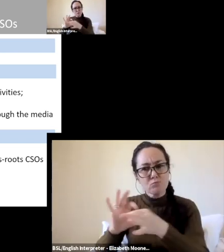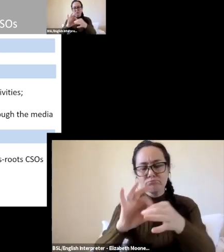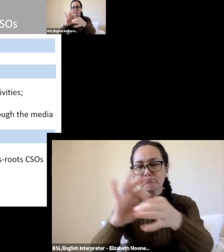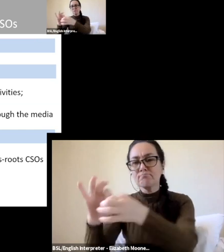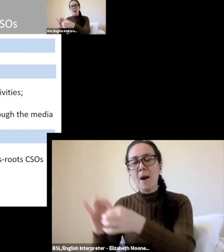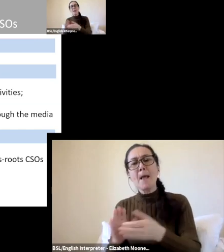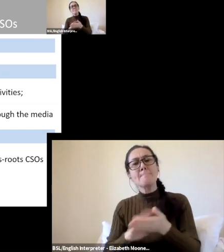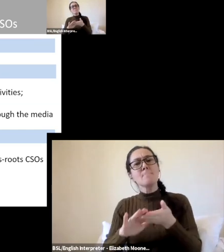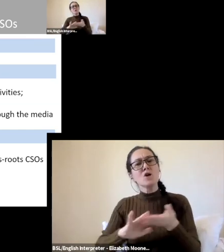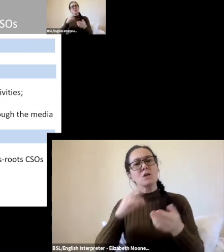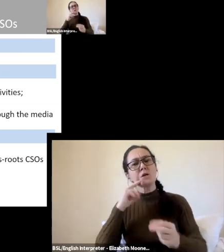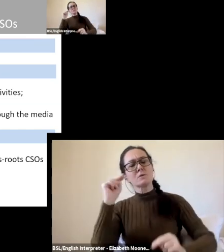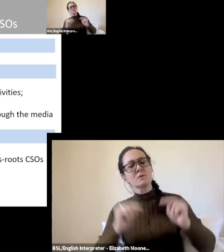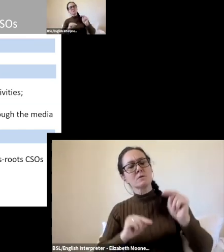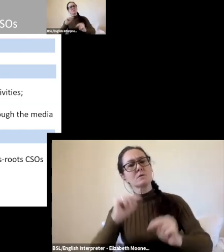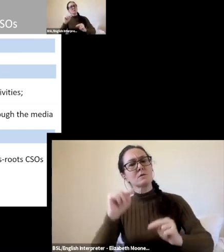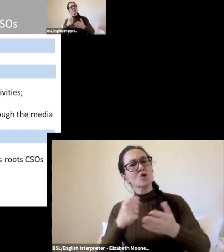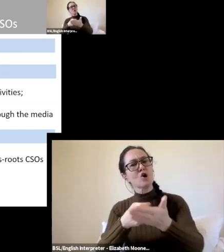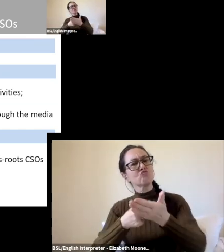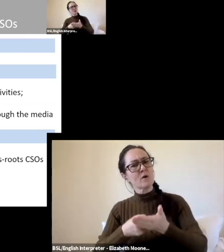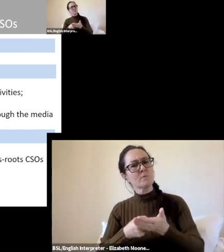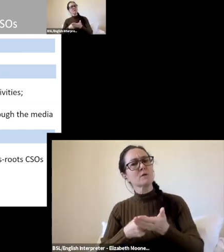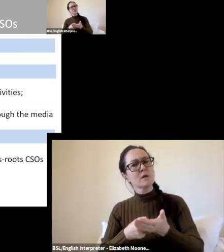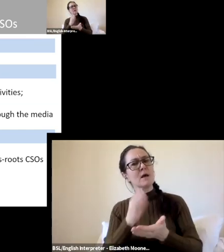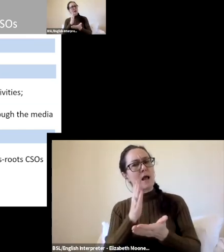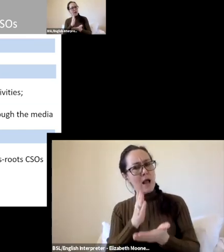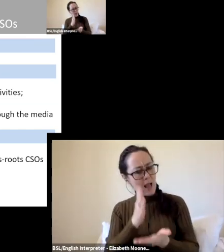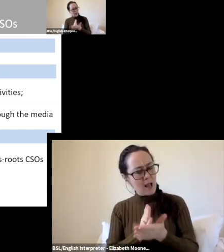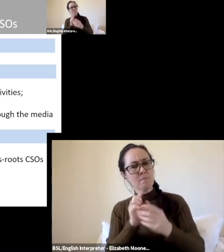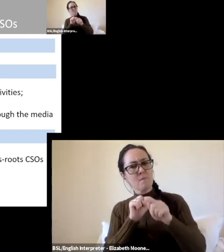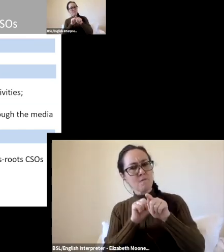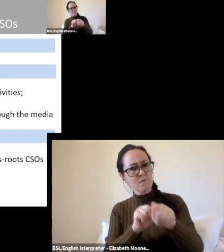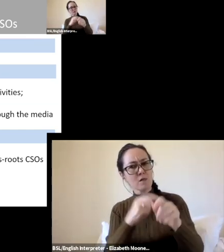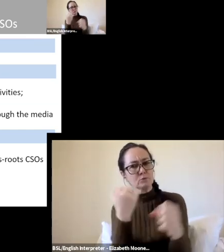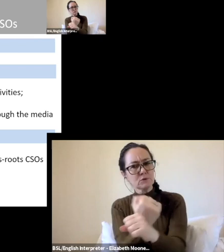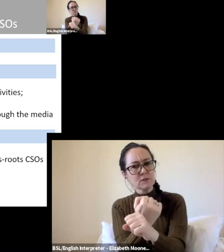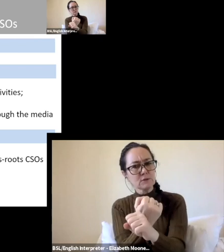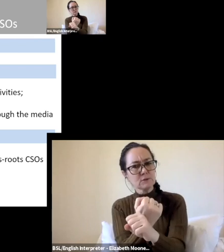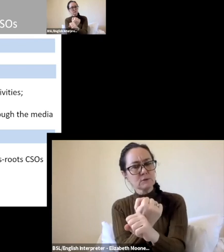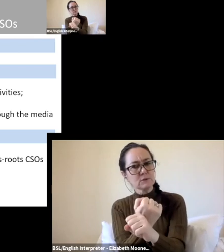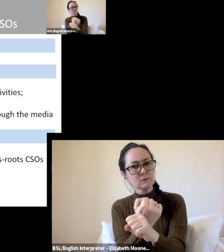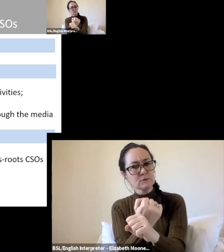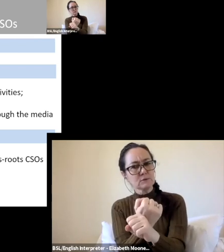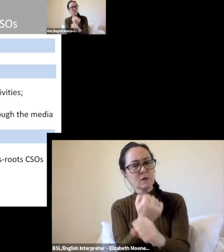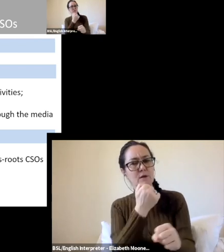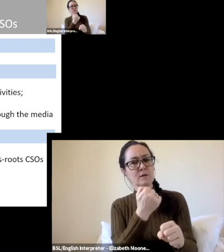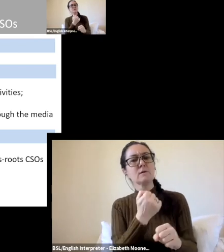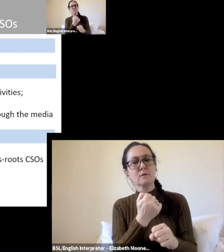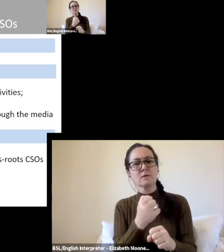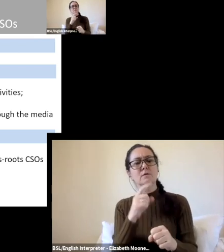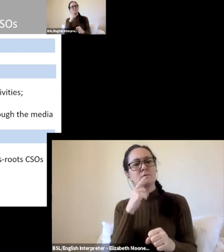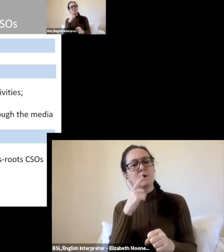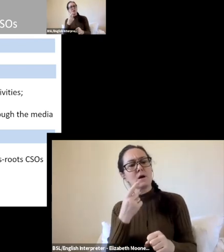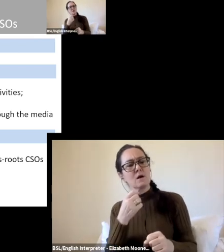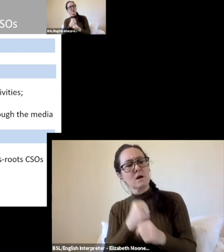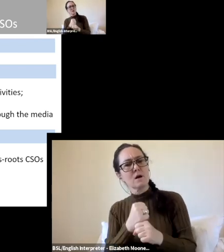then transformed into recommendations and accepted by your government, then it's where, let's